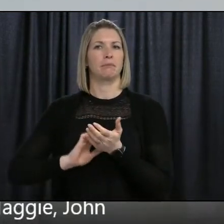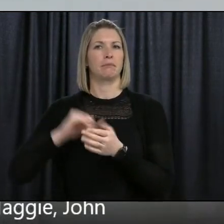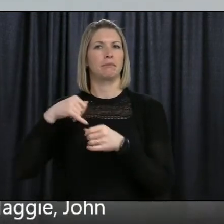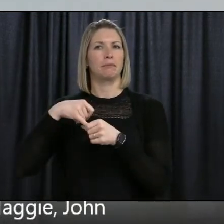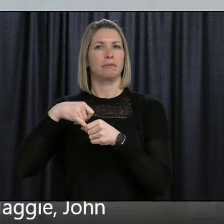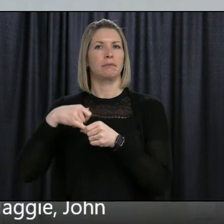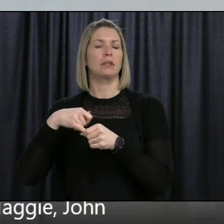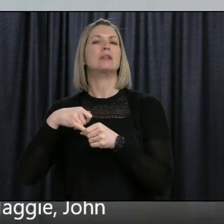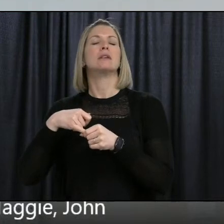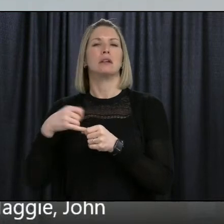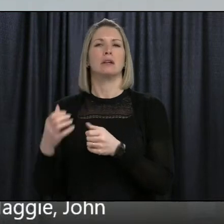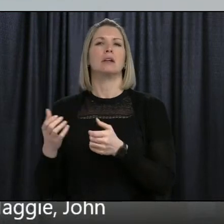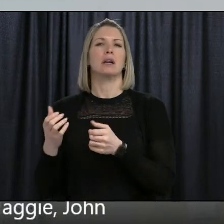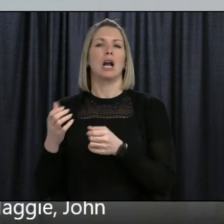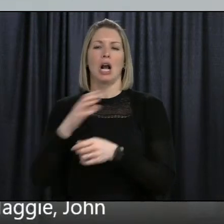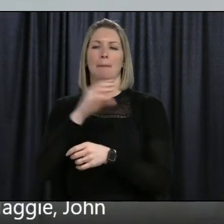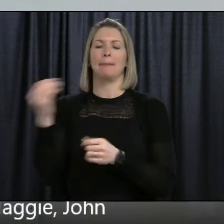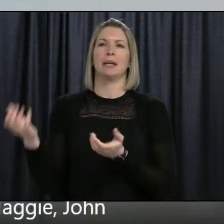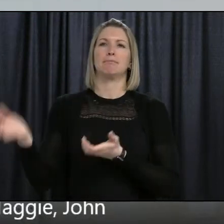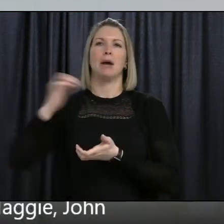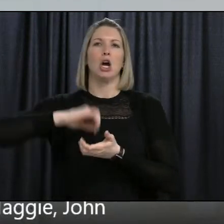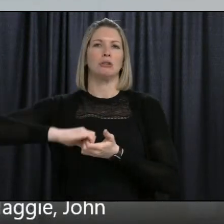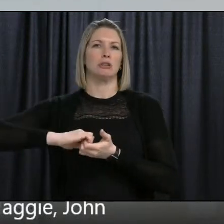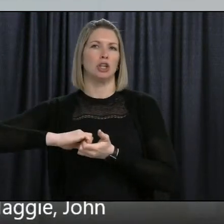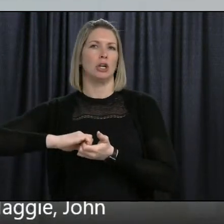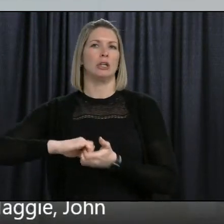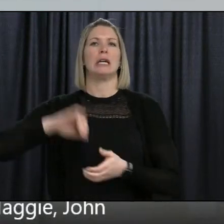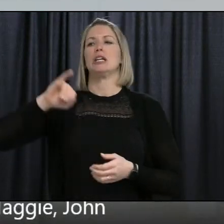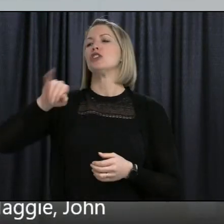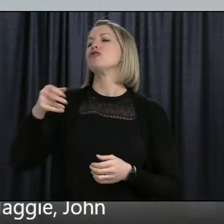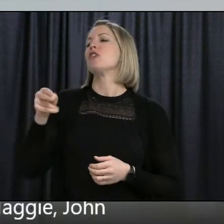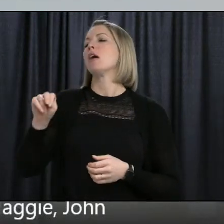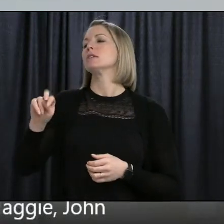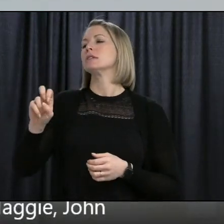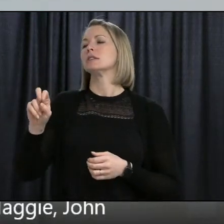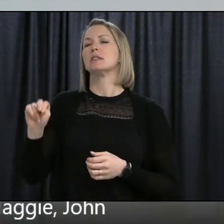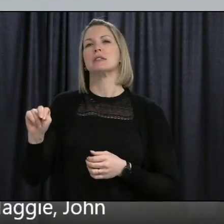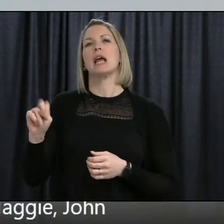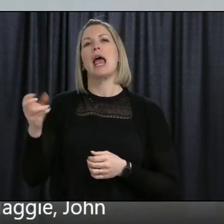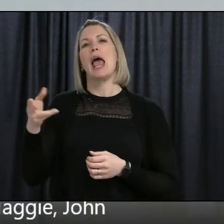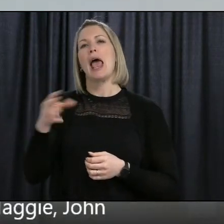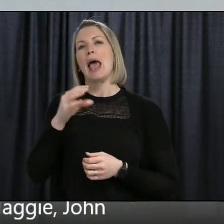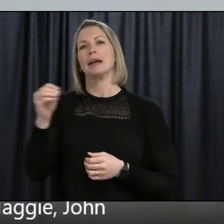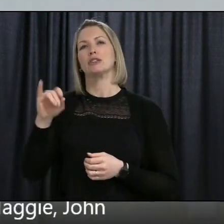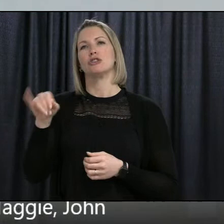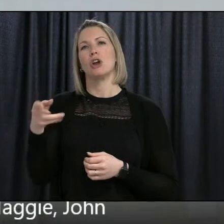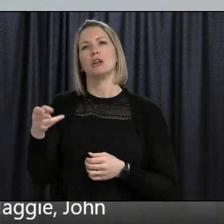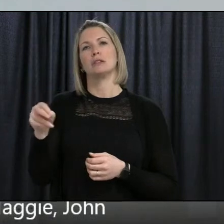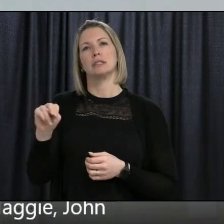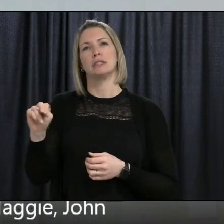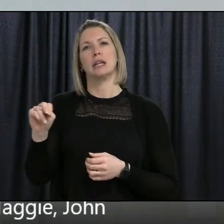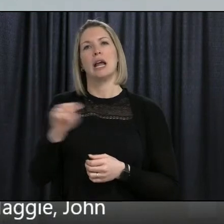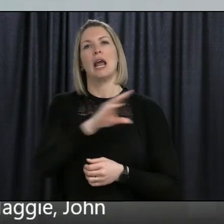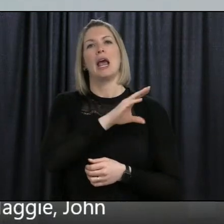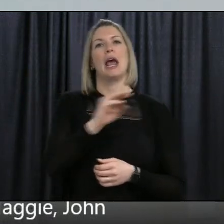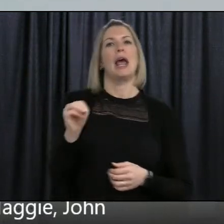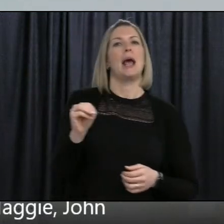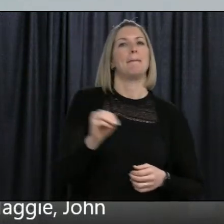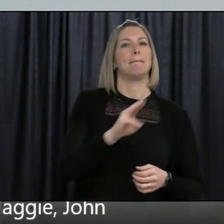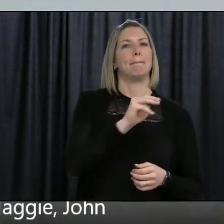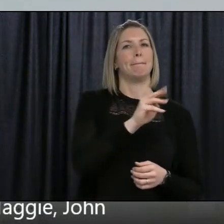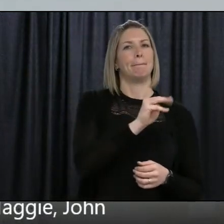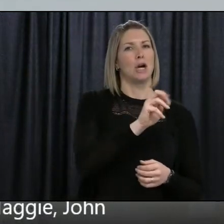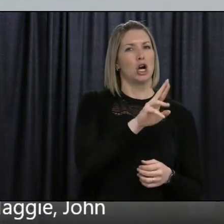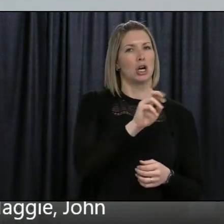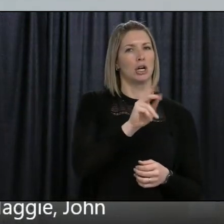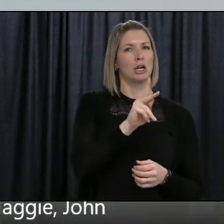working together for a common aim to produce one vaccine. It is potentially the case where we can see certainly a new